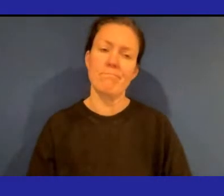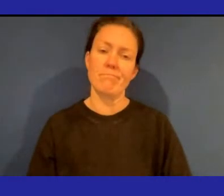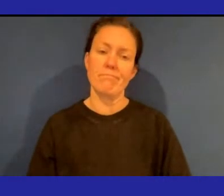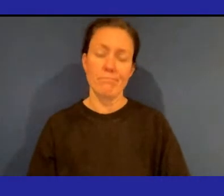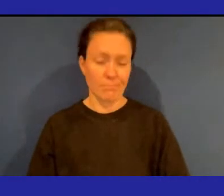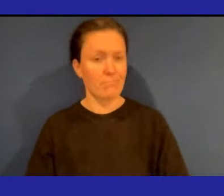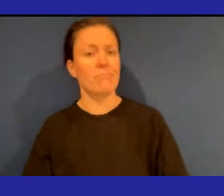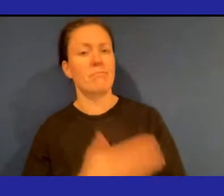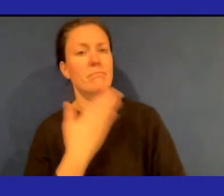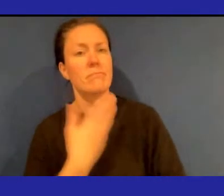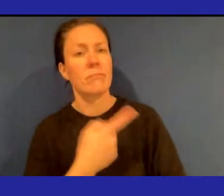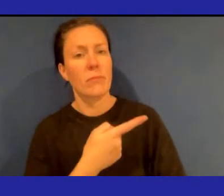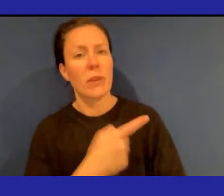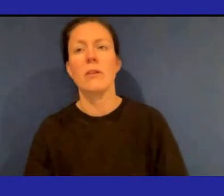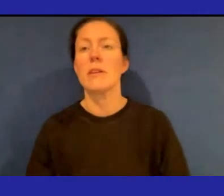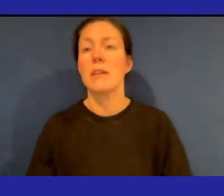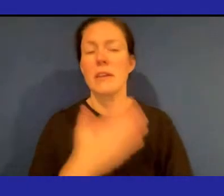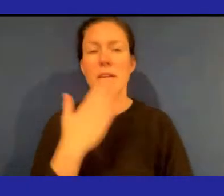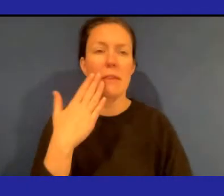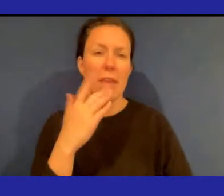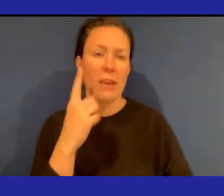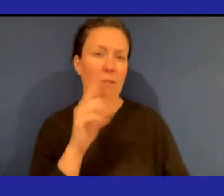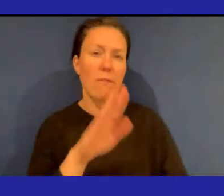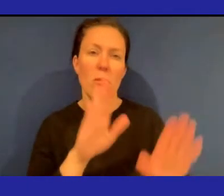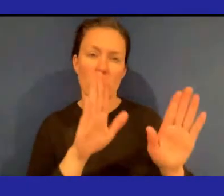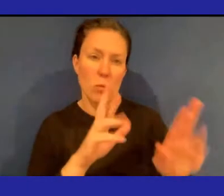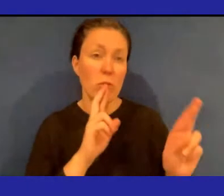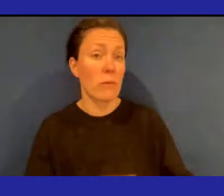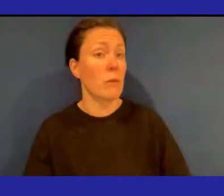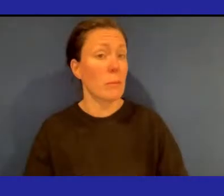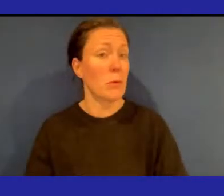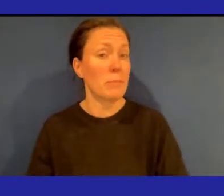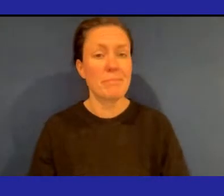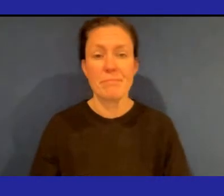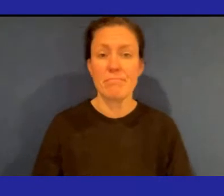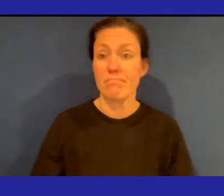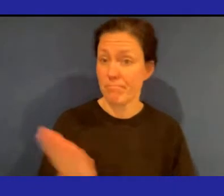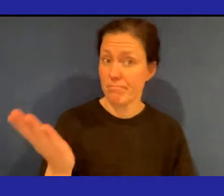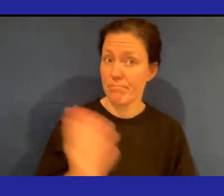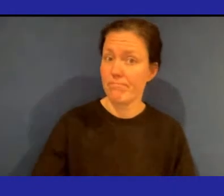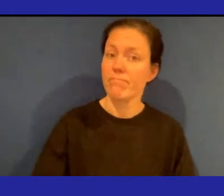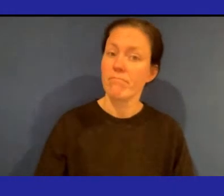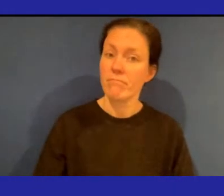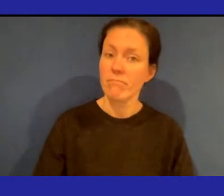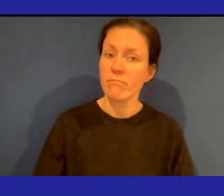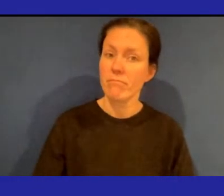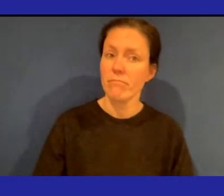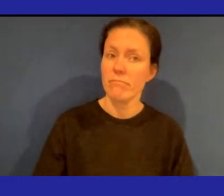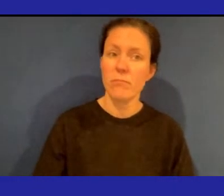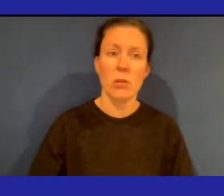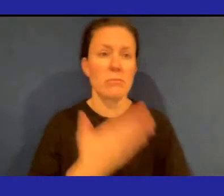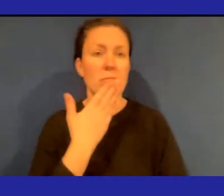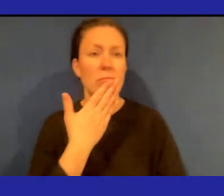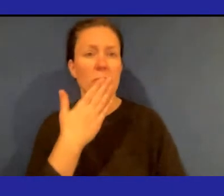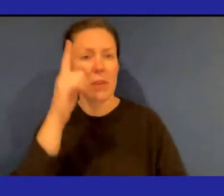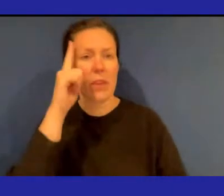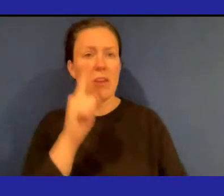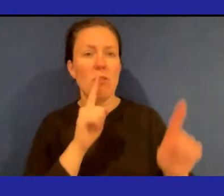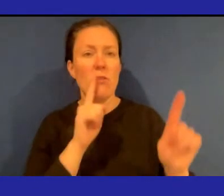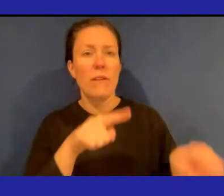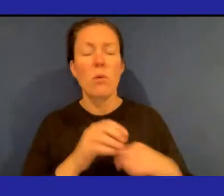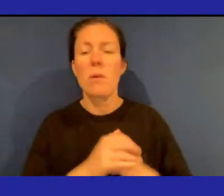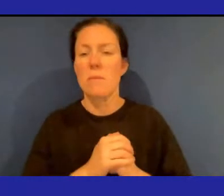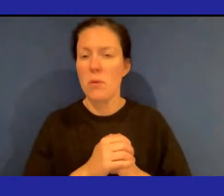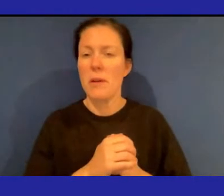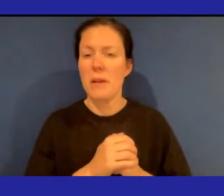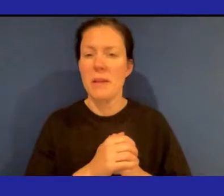Morgan? Thank you for your wonderful report. Thank you. Need it? Thank you for the report. I was glad to see that the